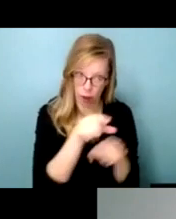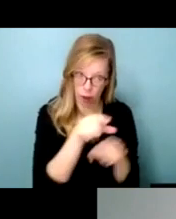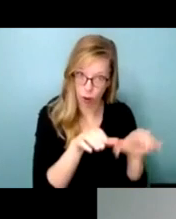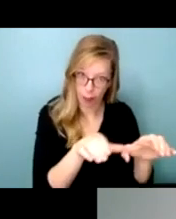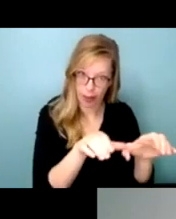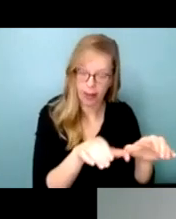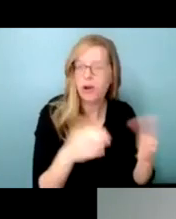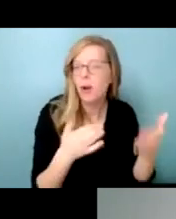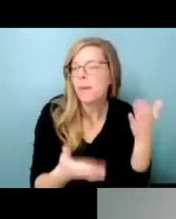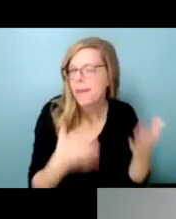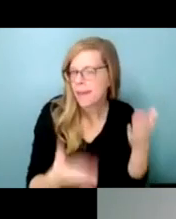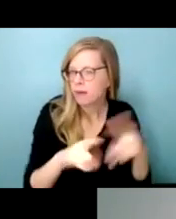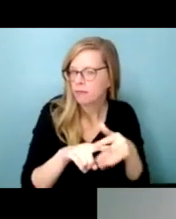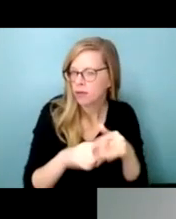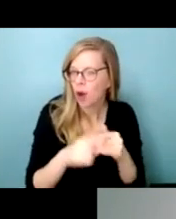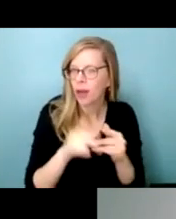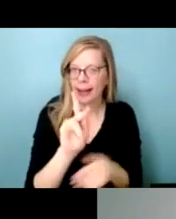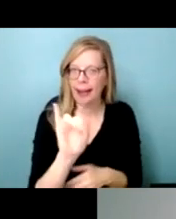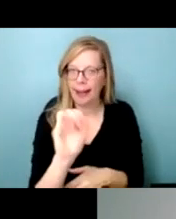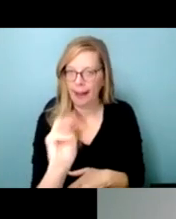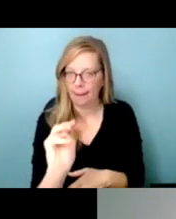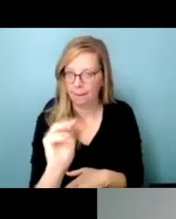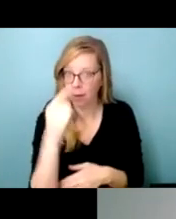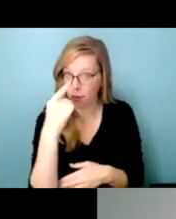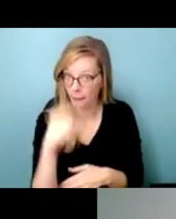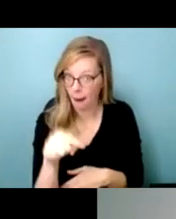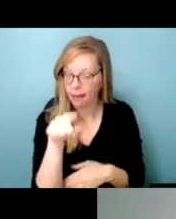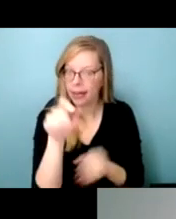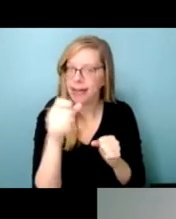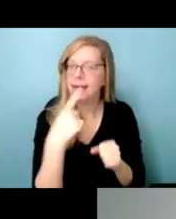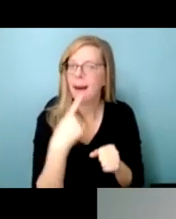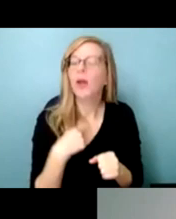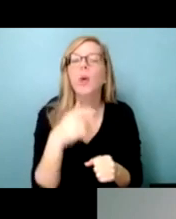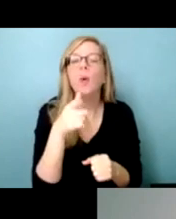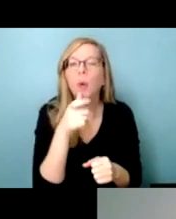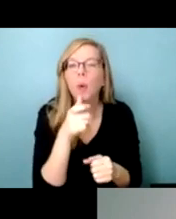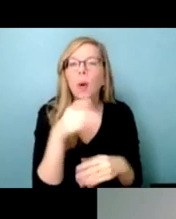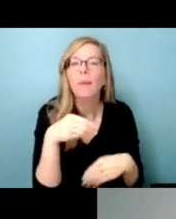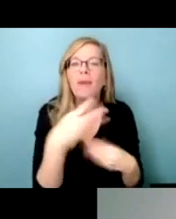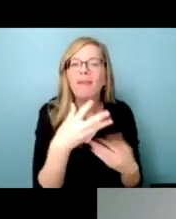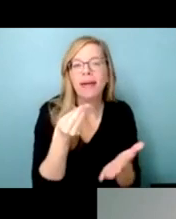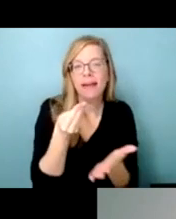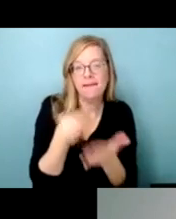you and talk a little bit about who your current sources of funding are